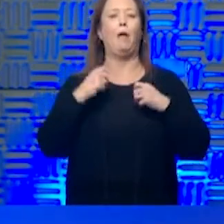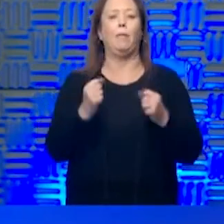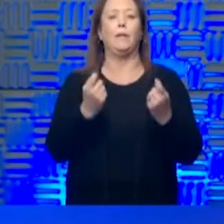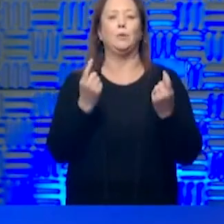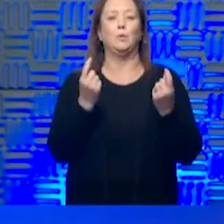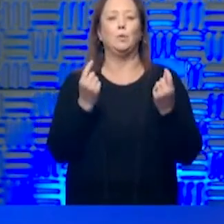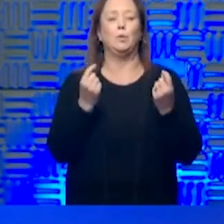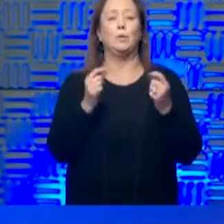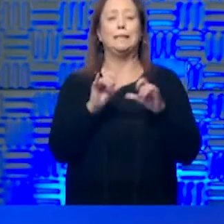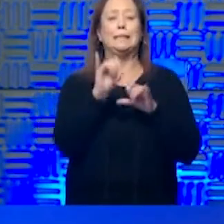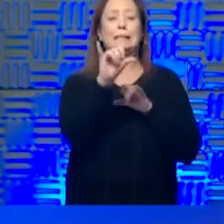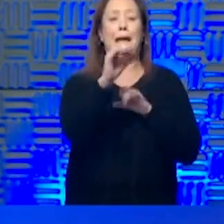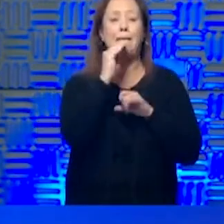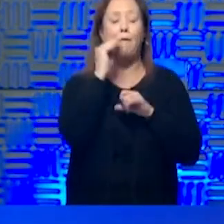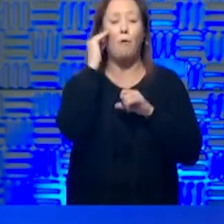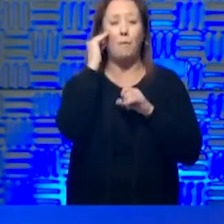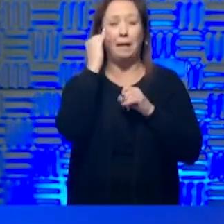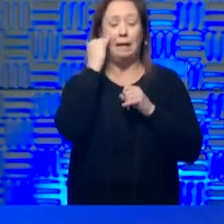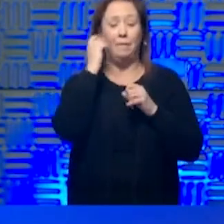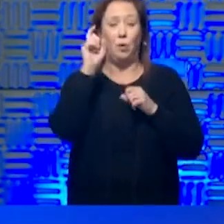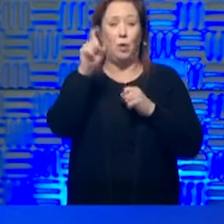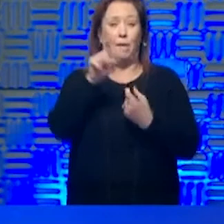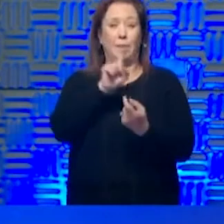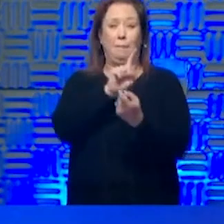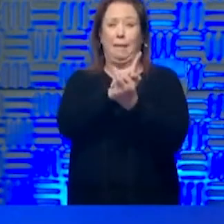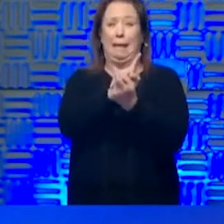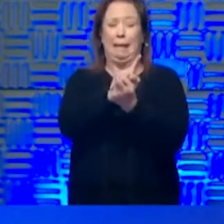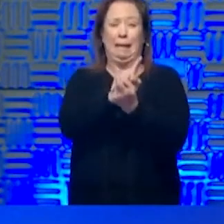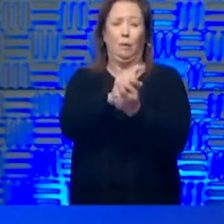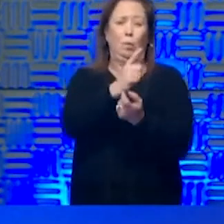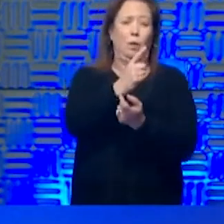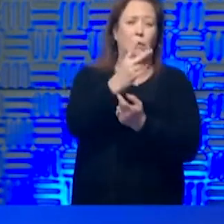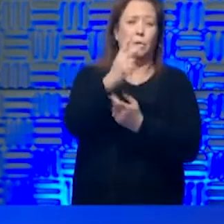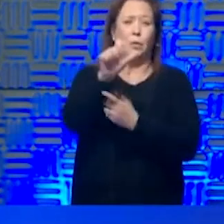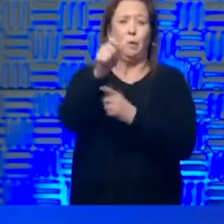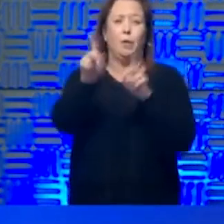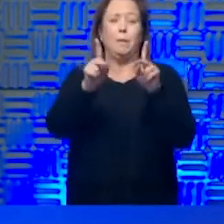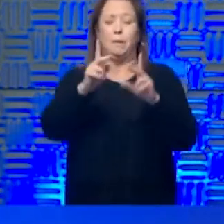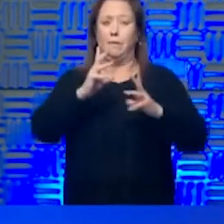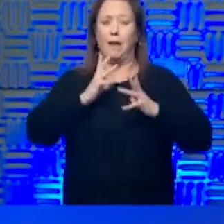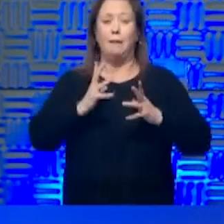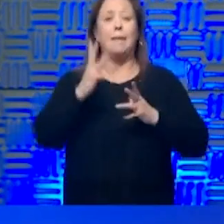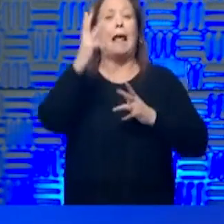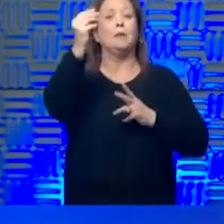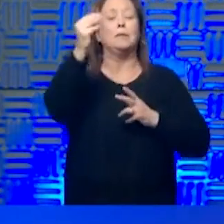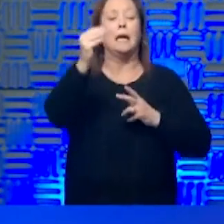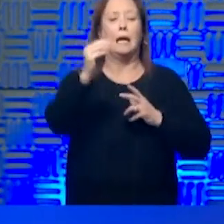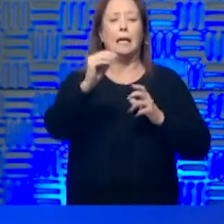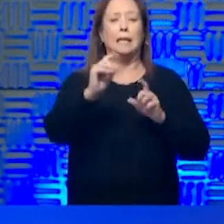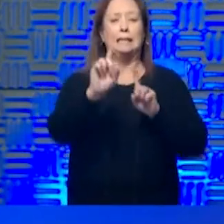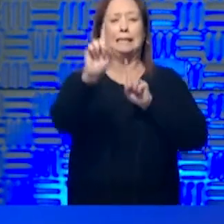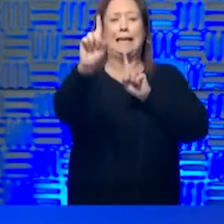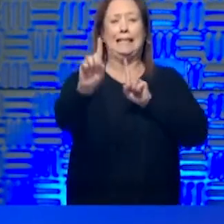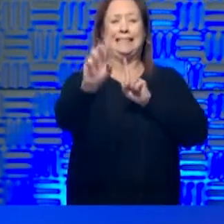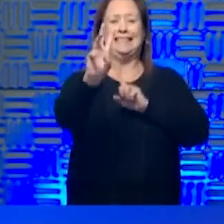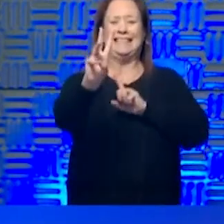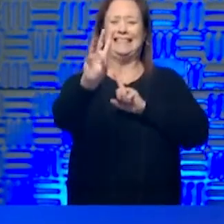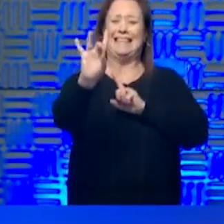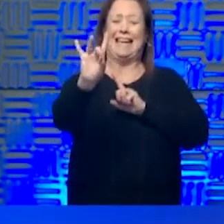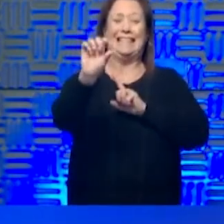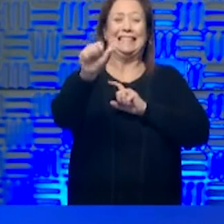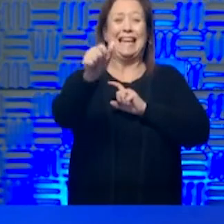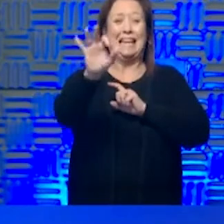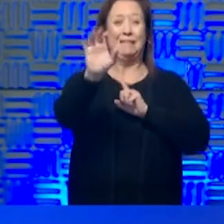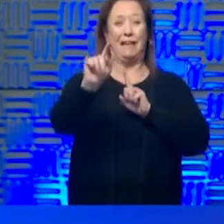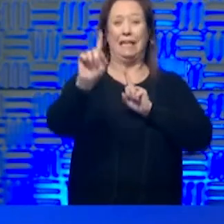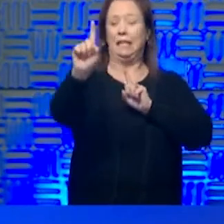Try and stay home. You know, if you have to meet with 1 or 2 other people, okay, but do that outside. Maintain 6 to 8 to 10 feet away.